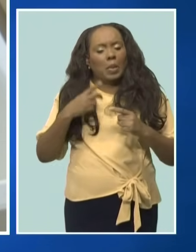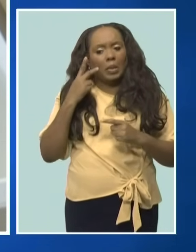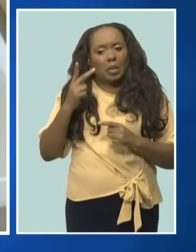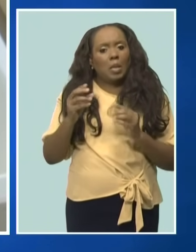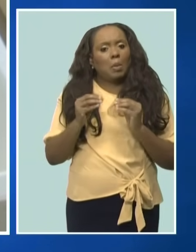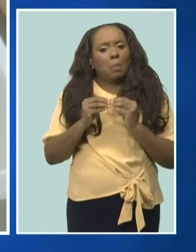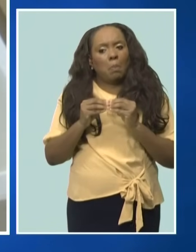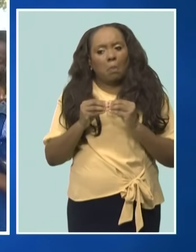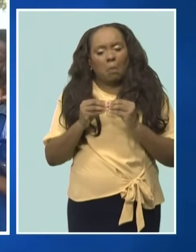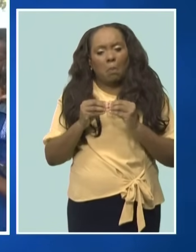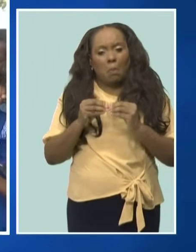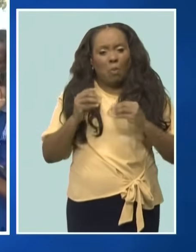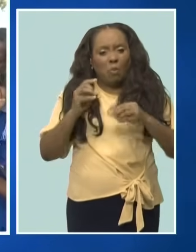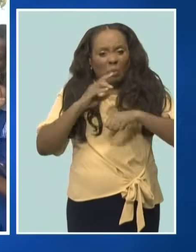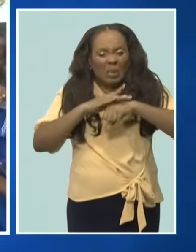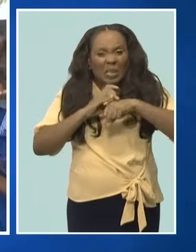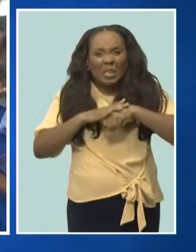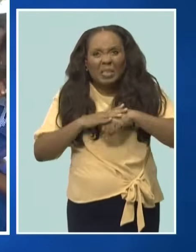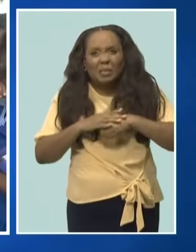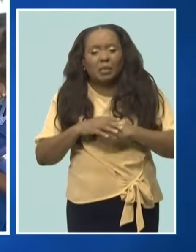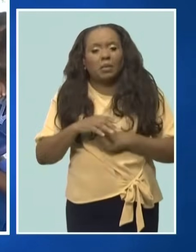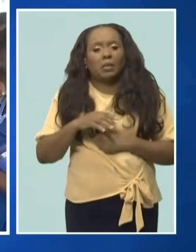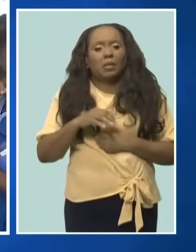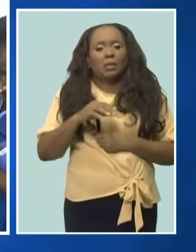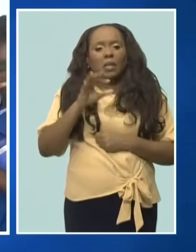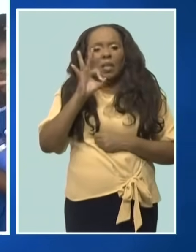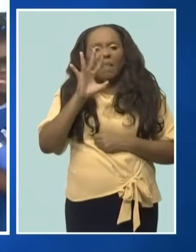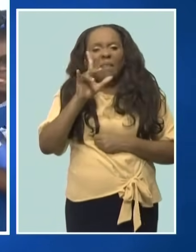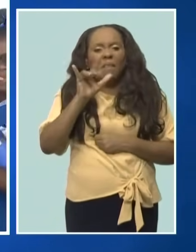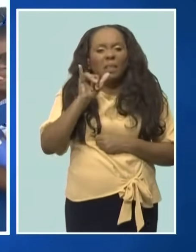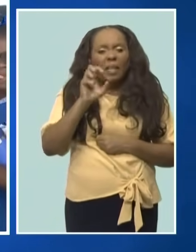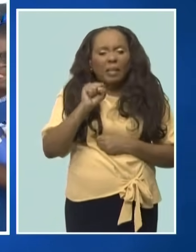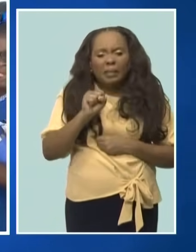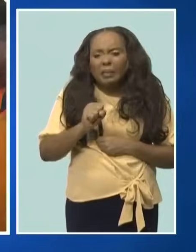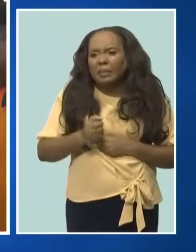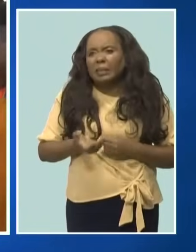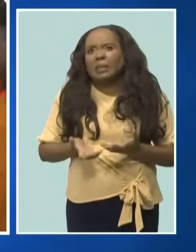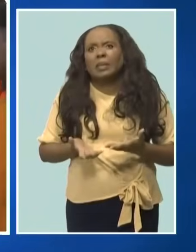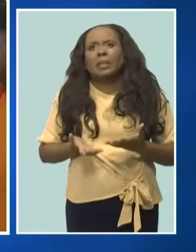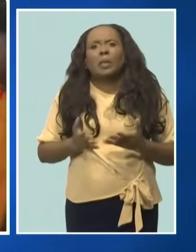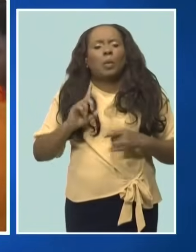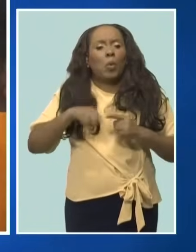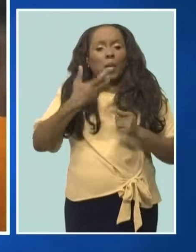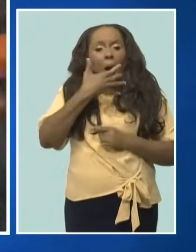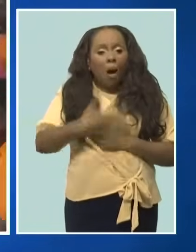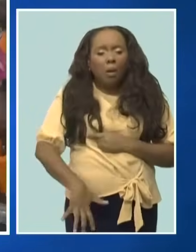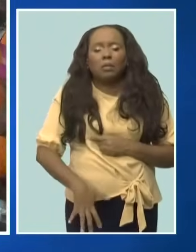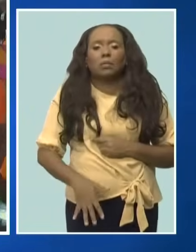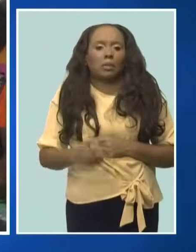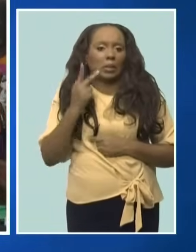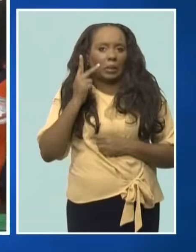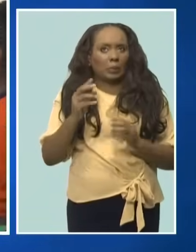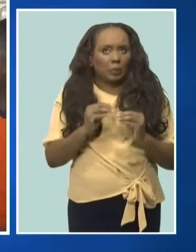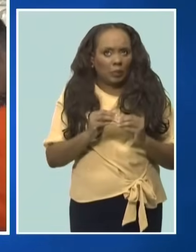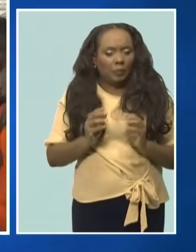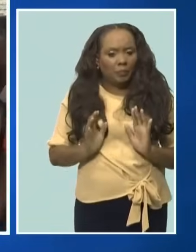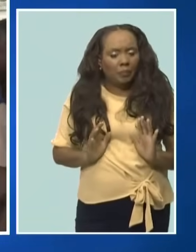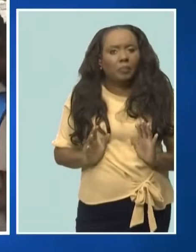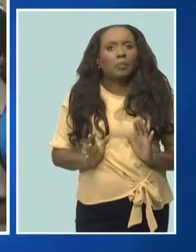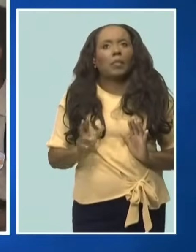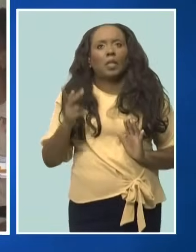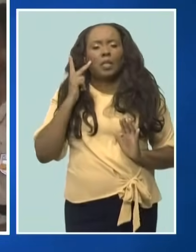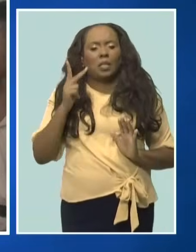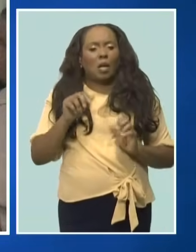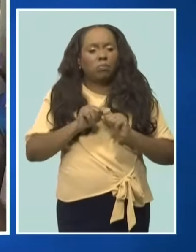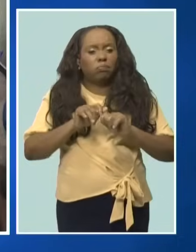mosquitoes and flies as temperatures continue to rise. She says this creates the perfect environment for the spread